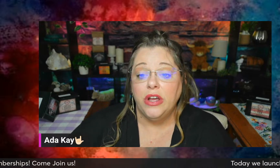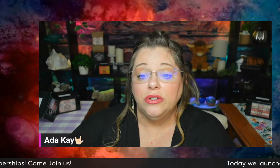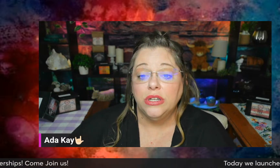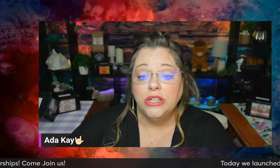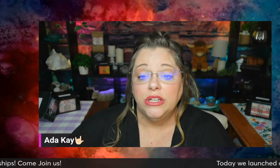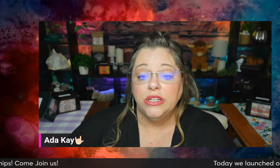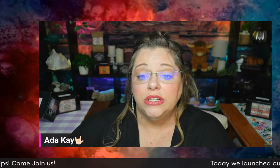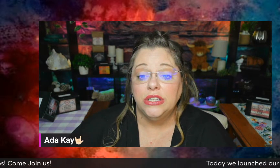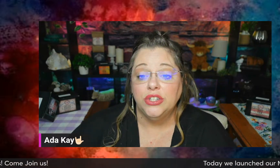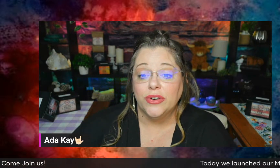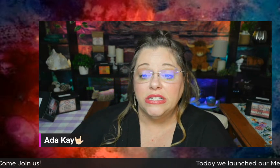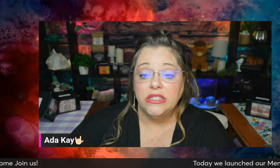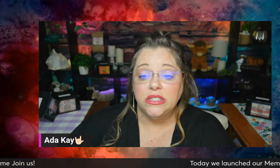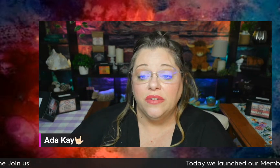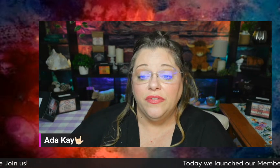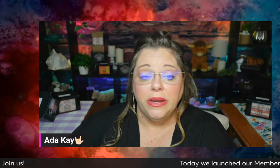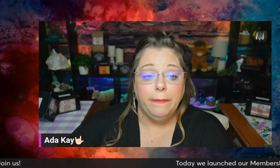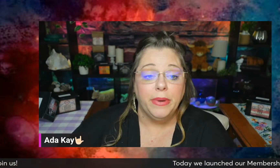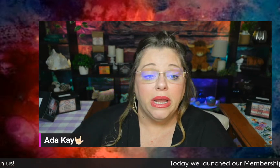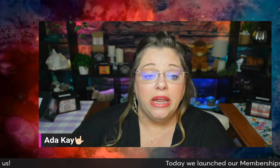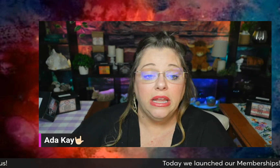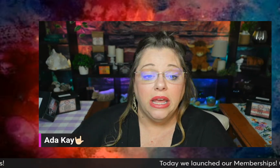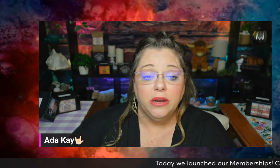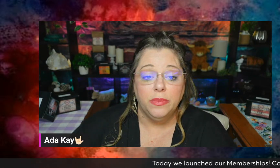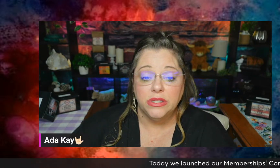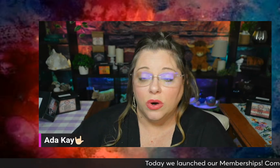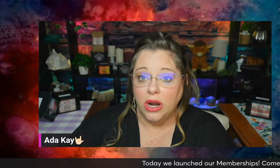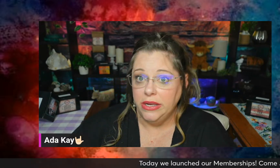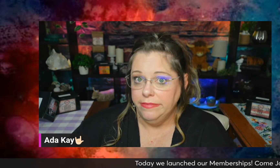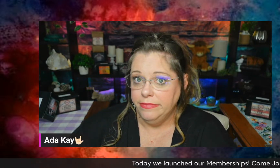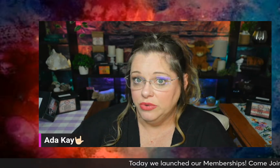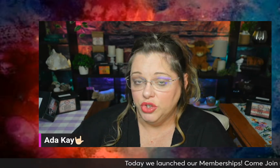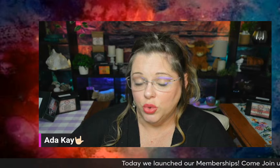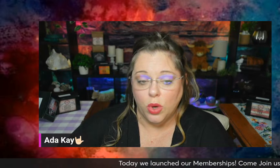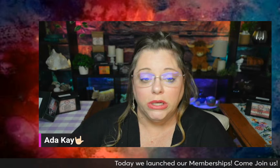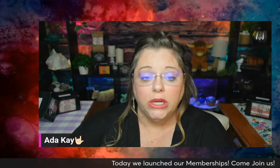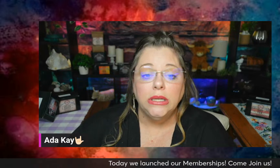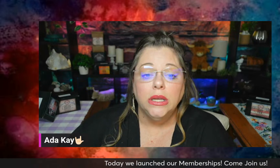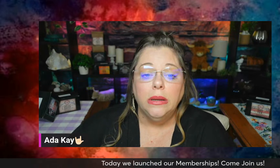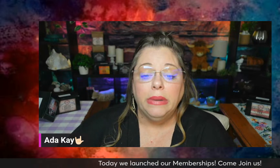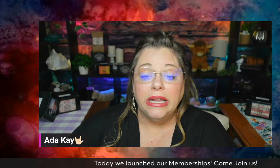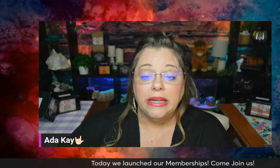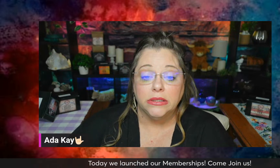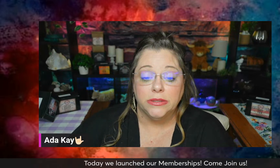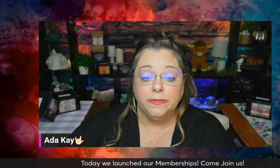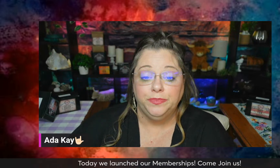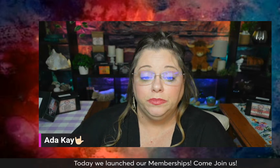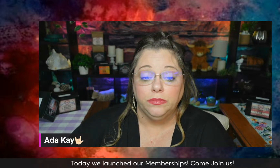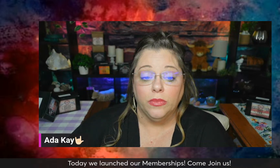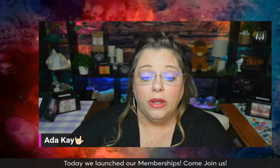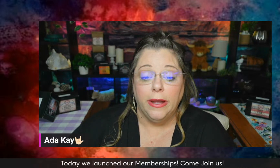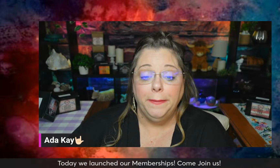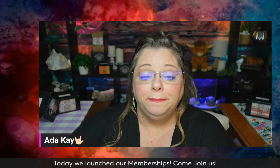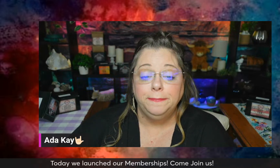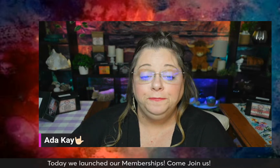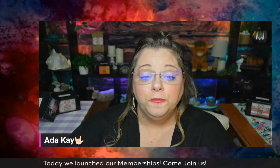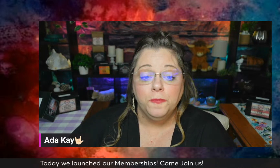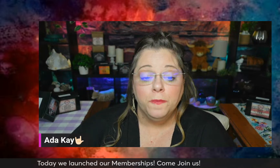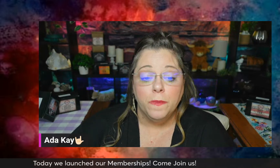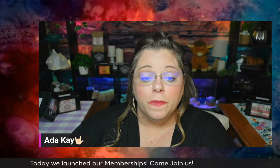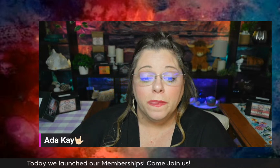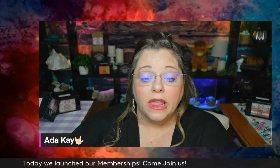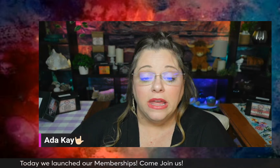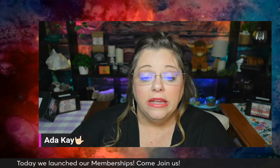that's found in traces of hemp and cannabis or marijuana plants. Okay.